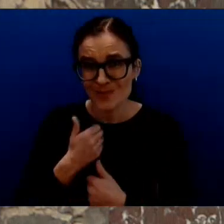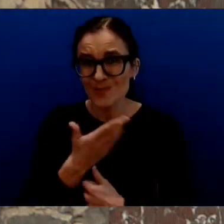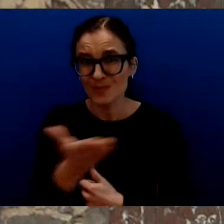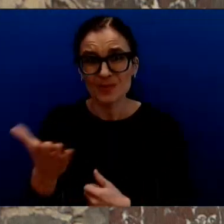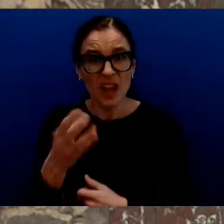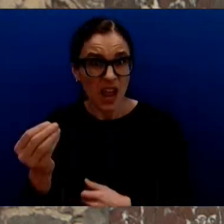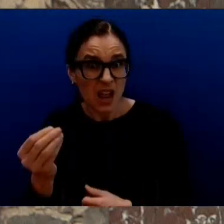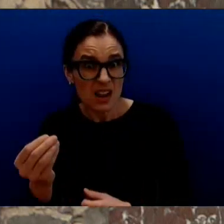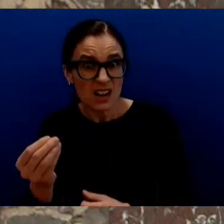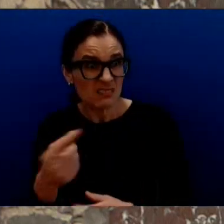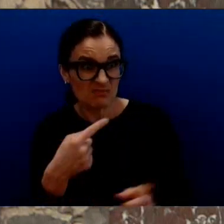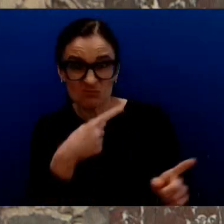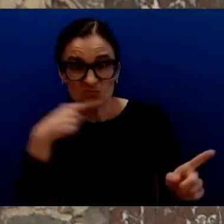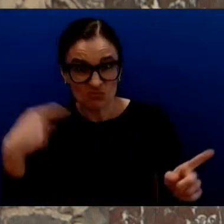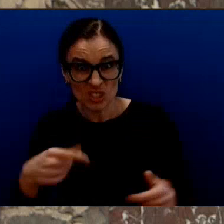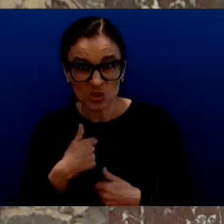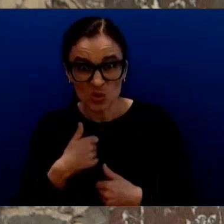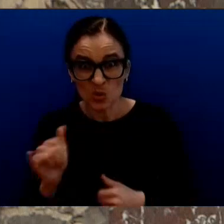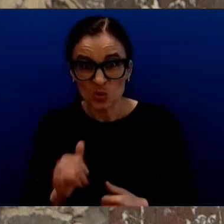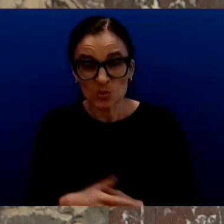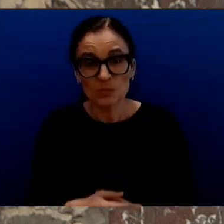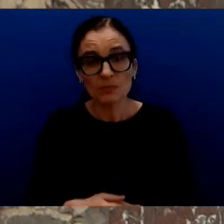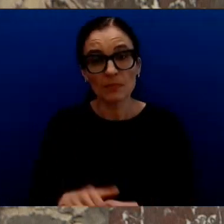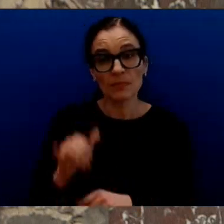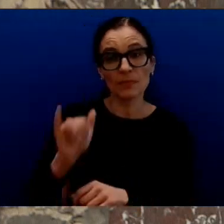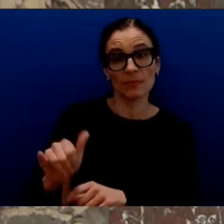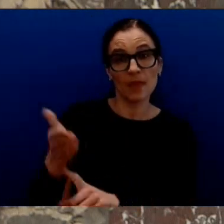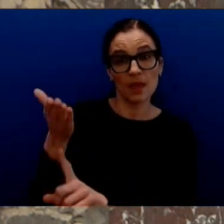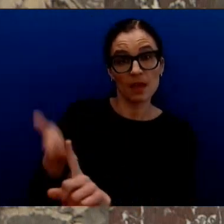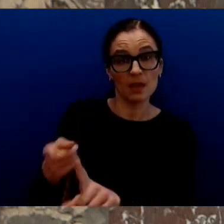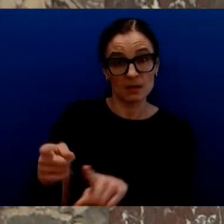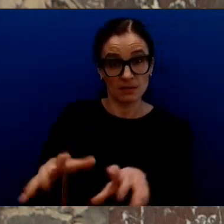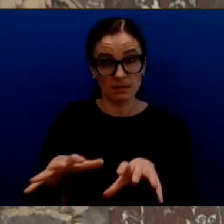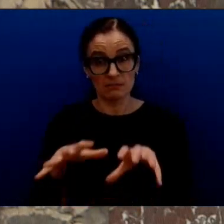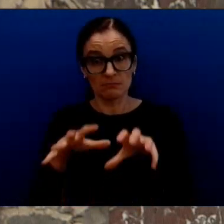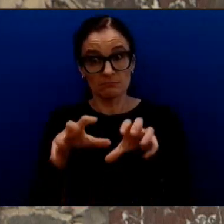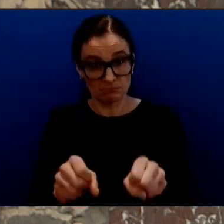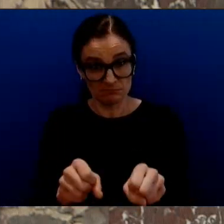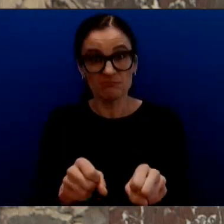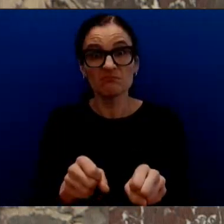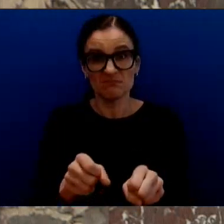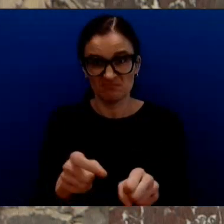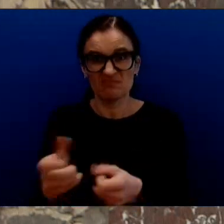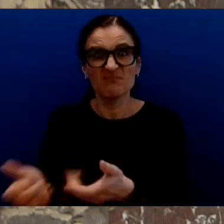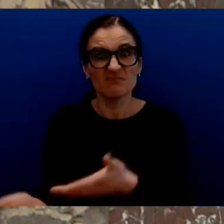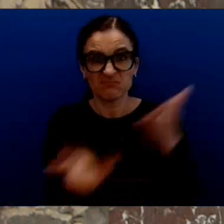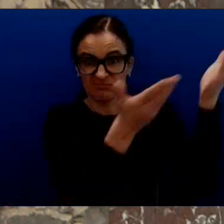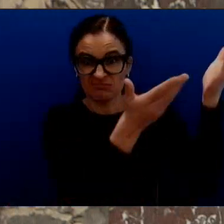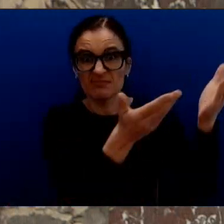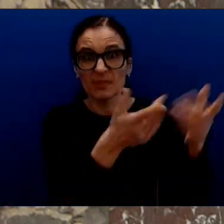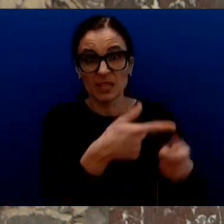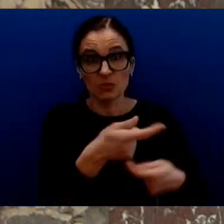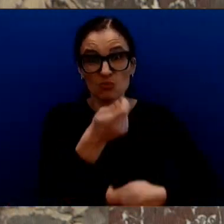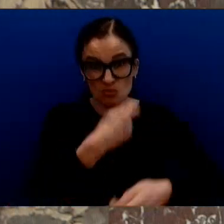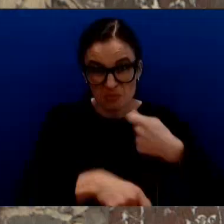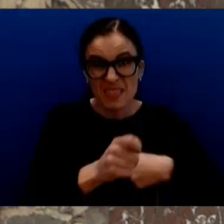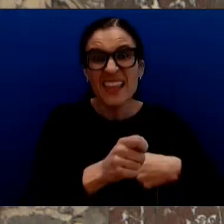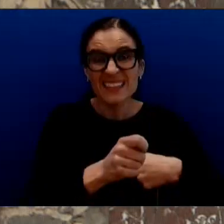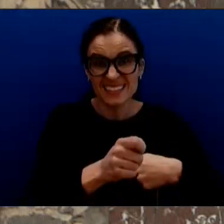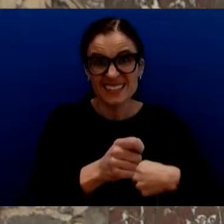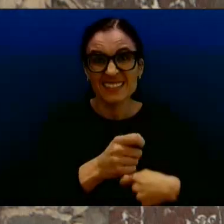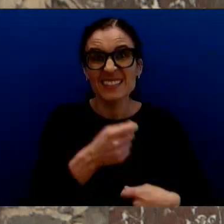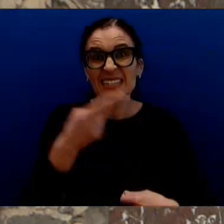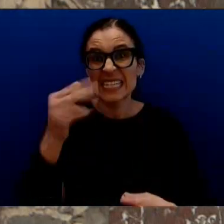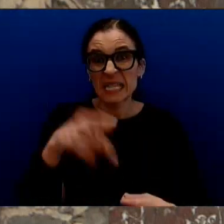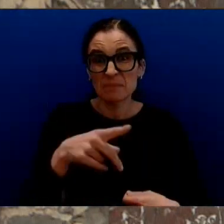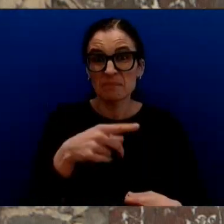rescued, she needed both hips replaced. She then competed in the earlier Invictus Games, and went on to win 2 medals. The